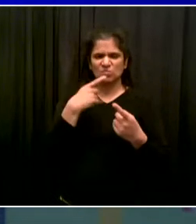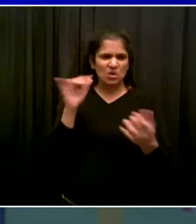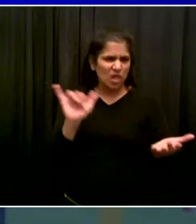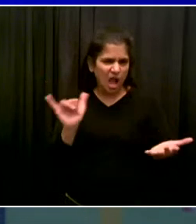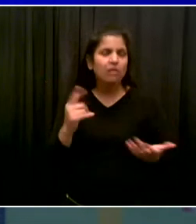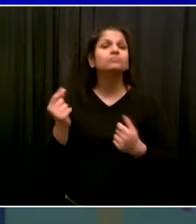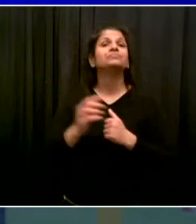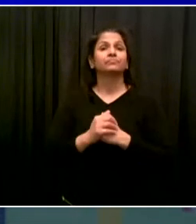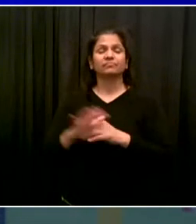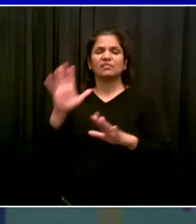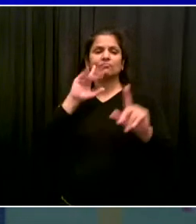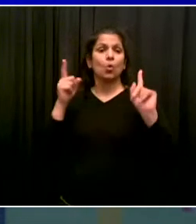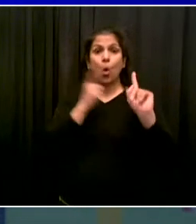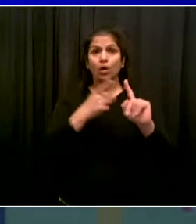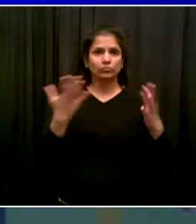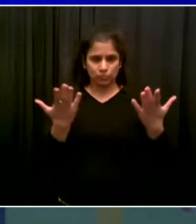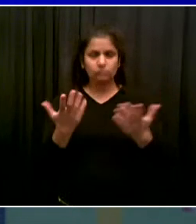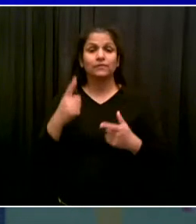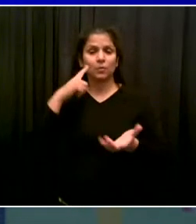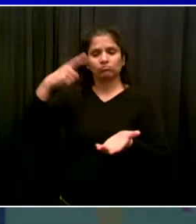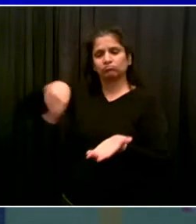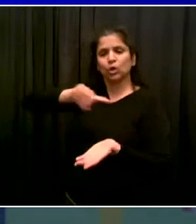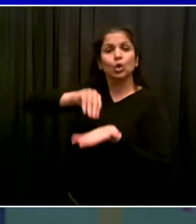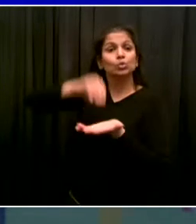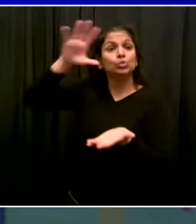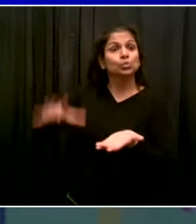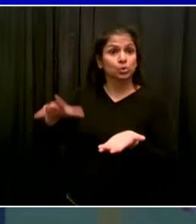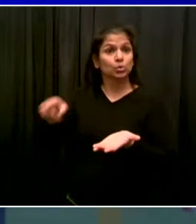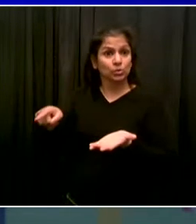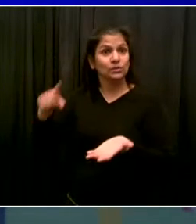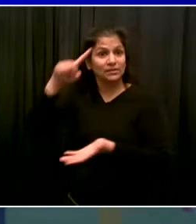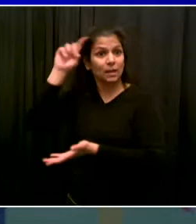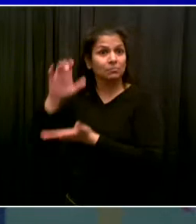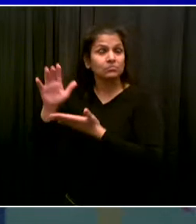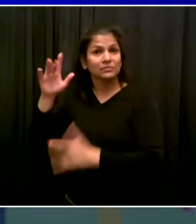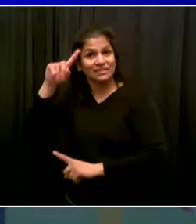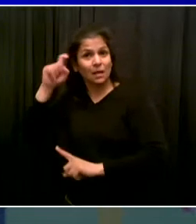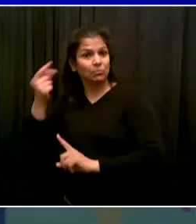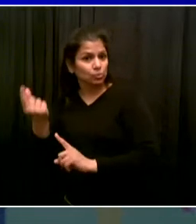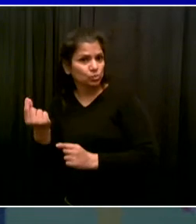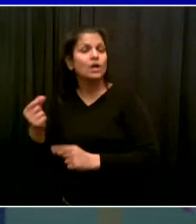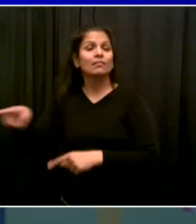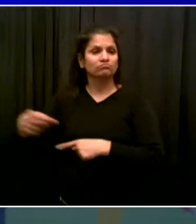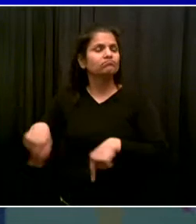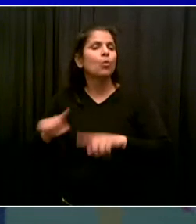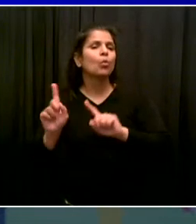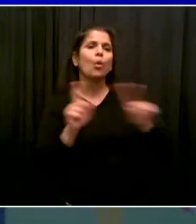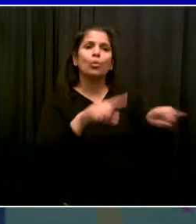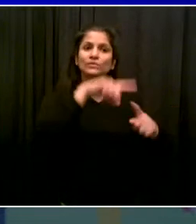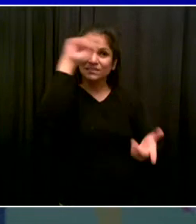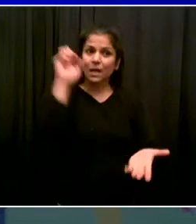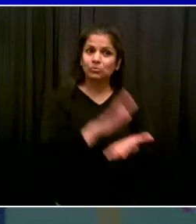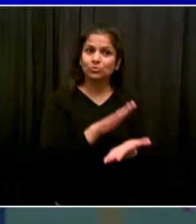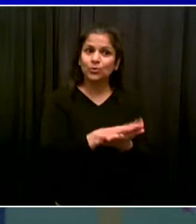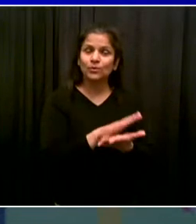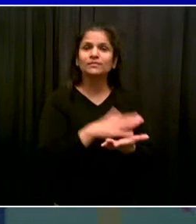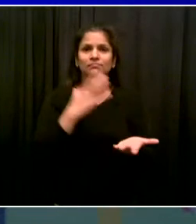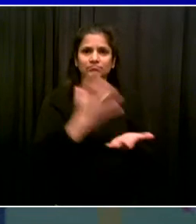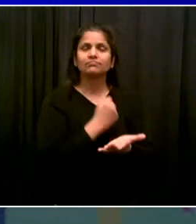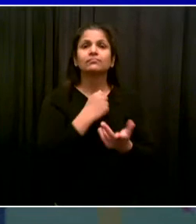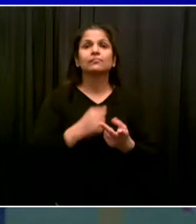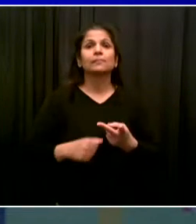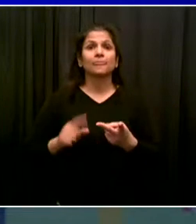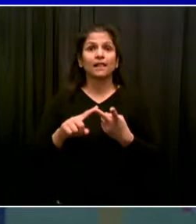the opportunity to be around their friends, to be around educators. We need something brand new. So this is not like what we've known in the